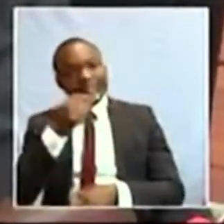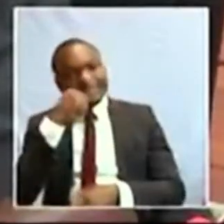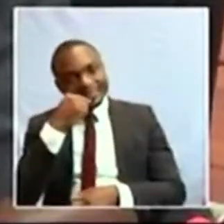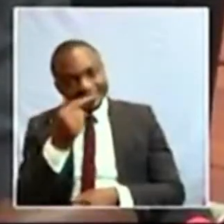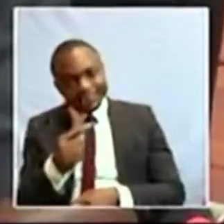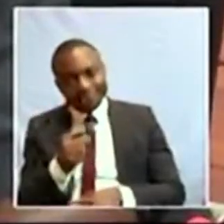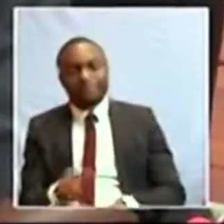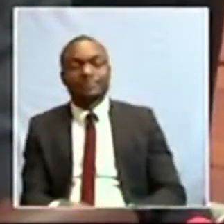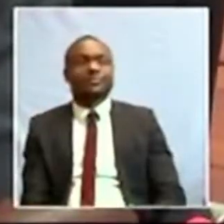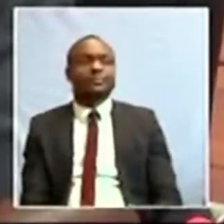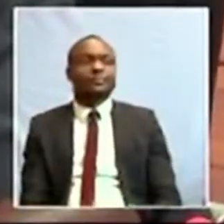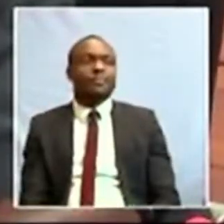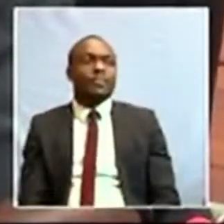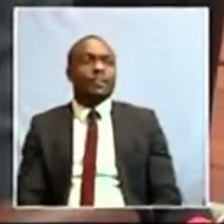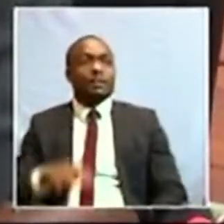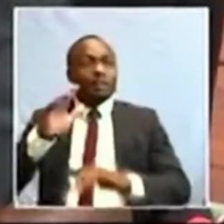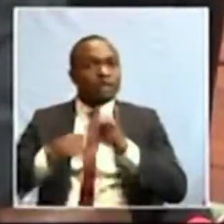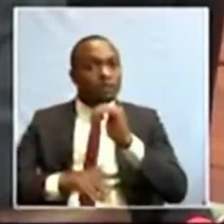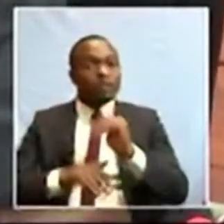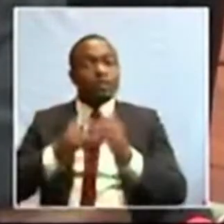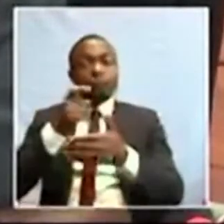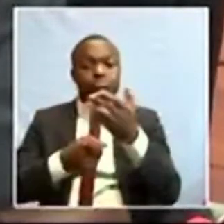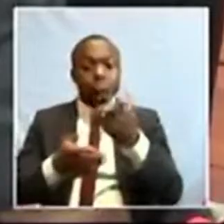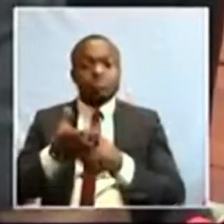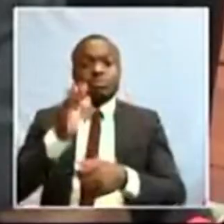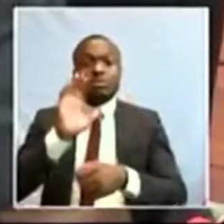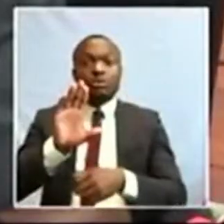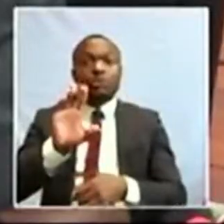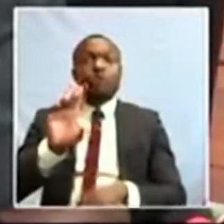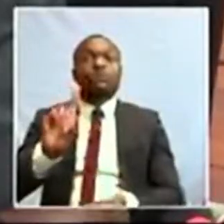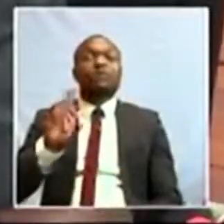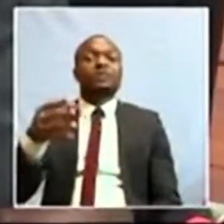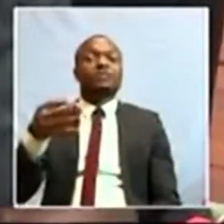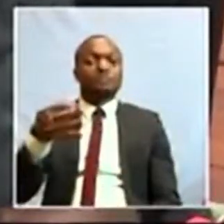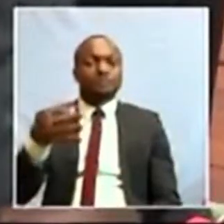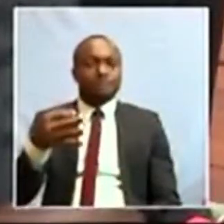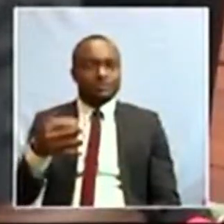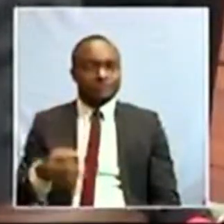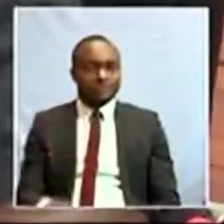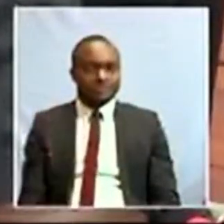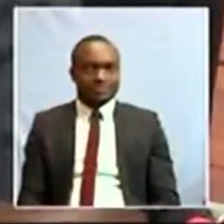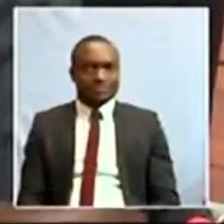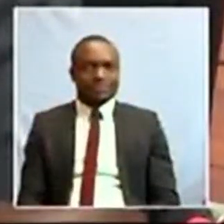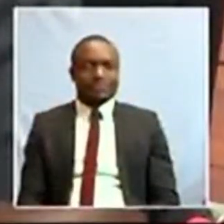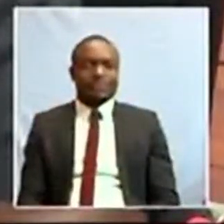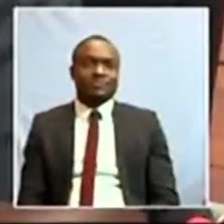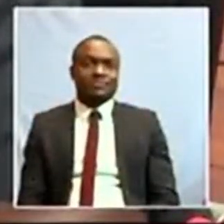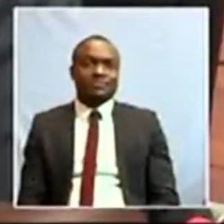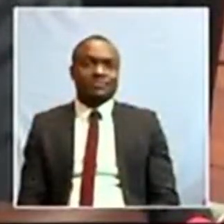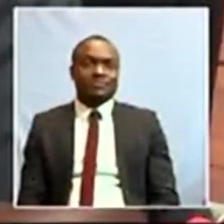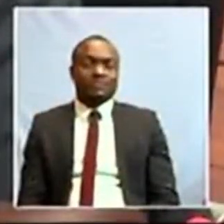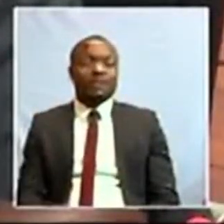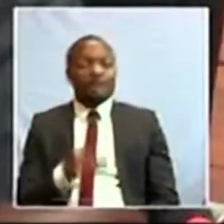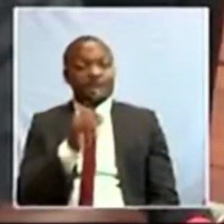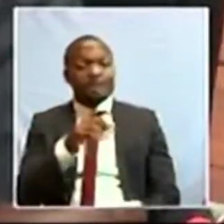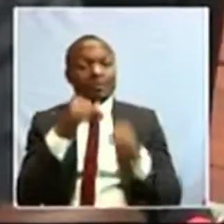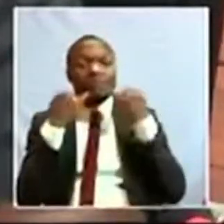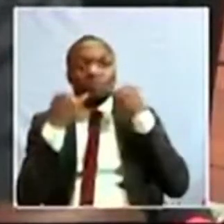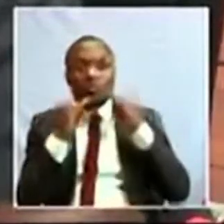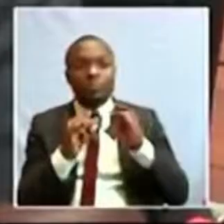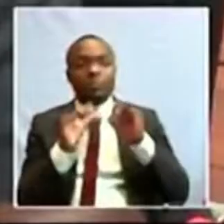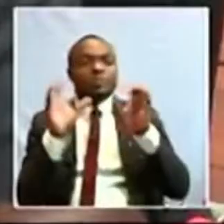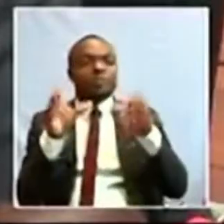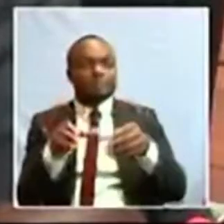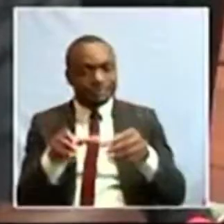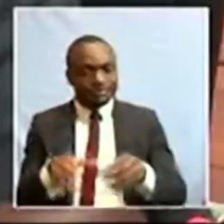is. Then consulting your DF, and then she tells you or tells the